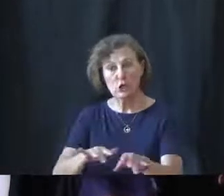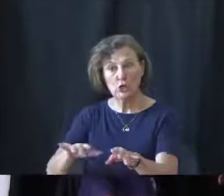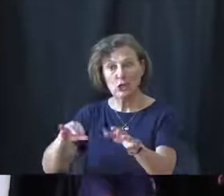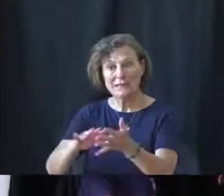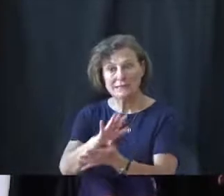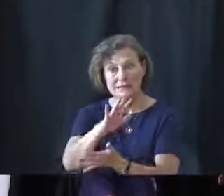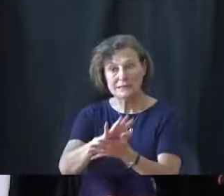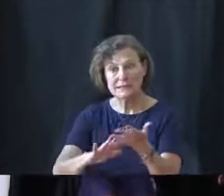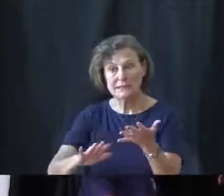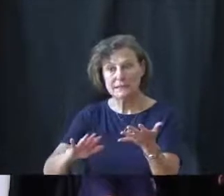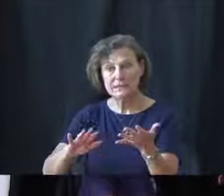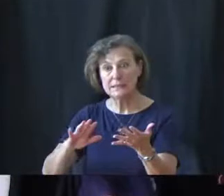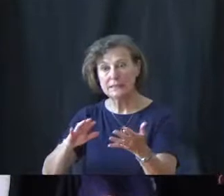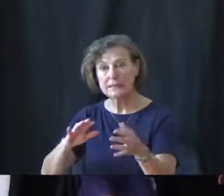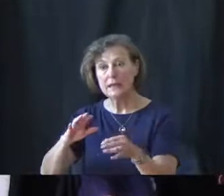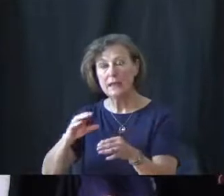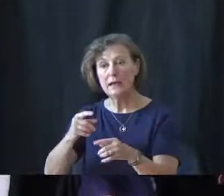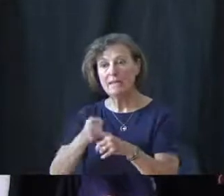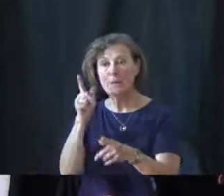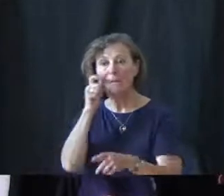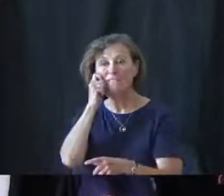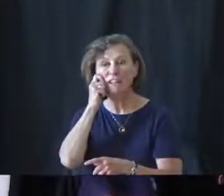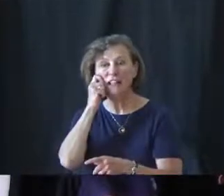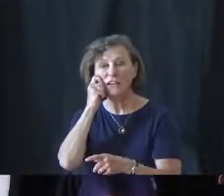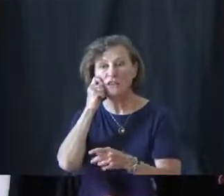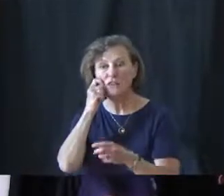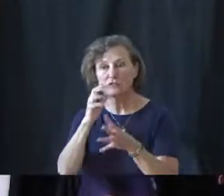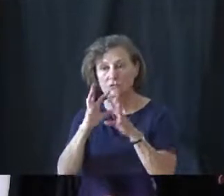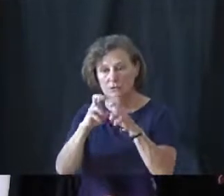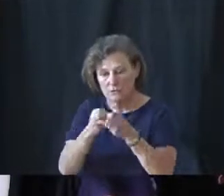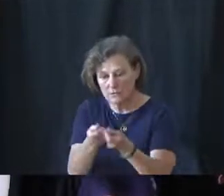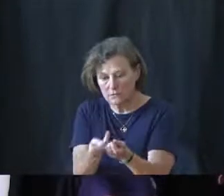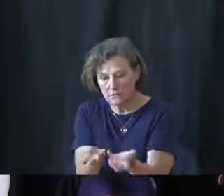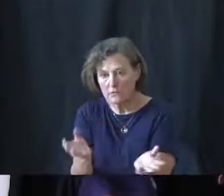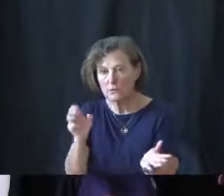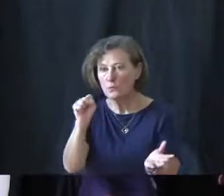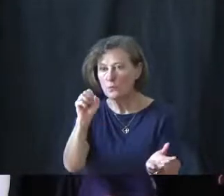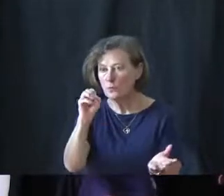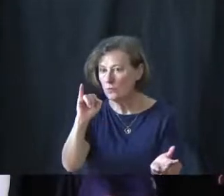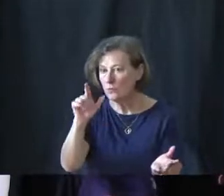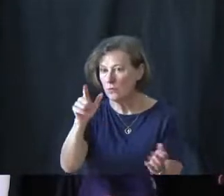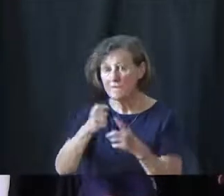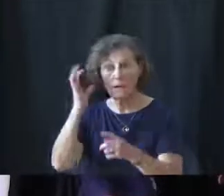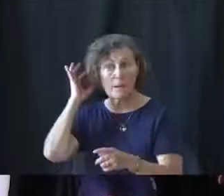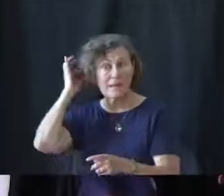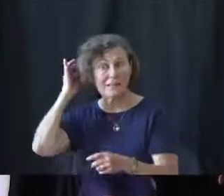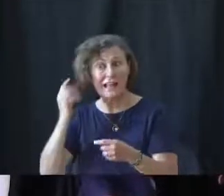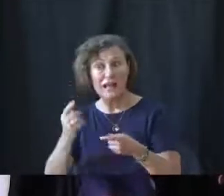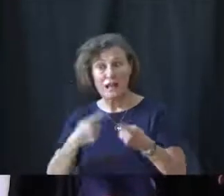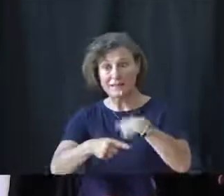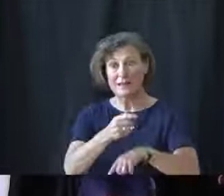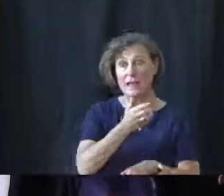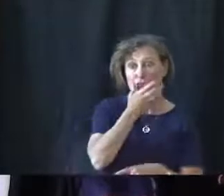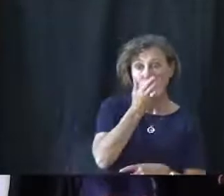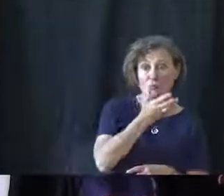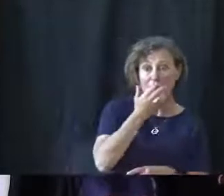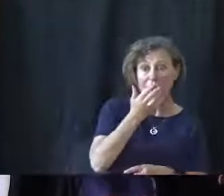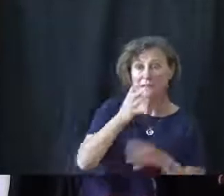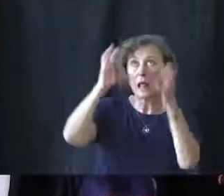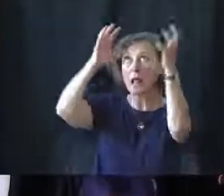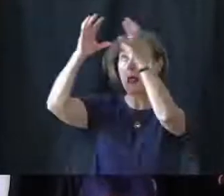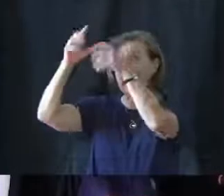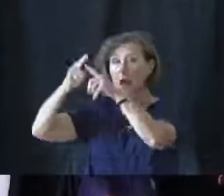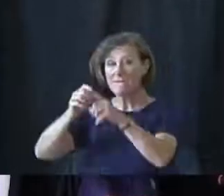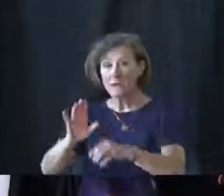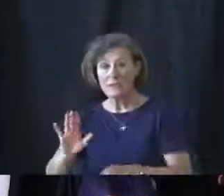and the brooks, and from his flesh the crumbly soil, from his hair the grass, and the clouds from his